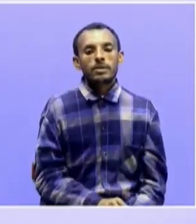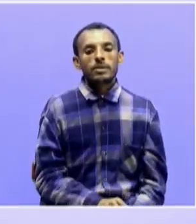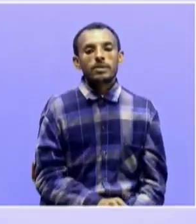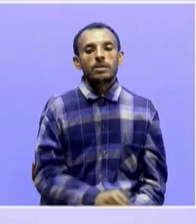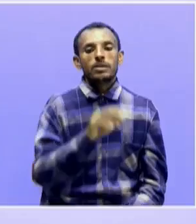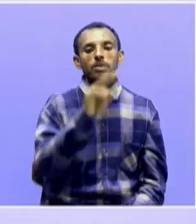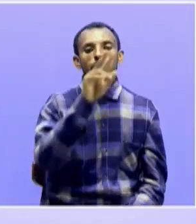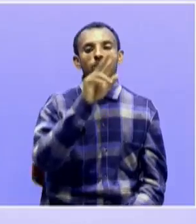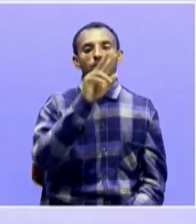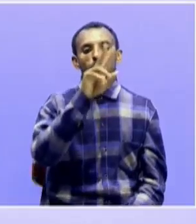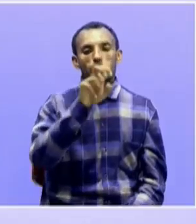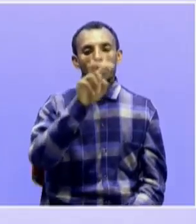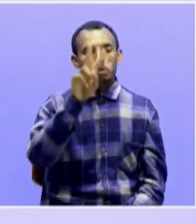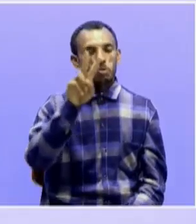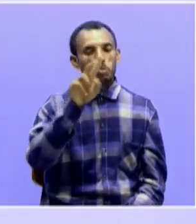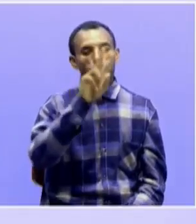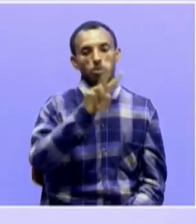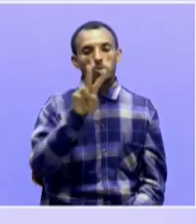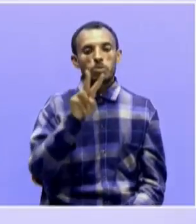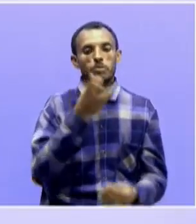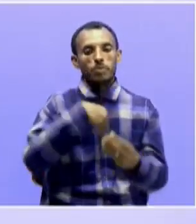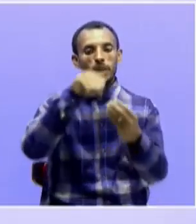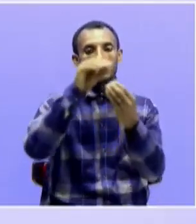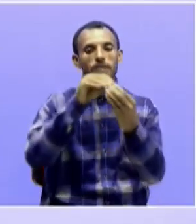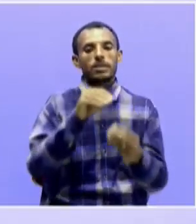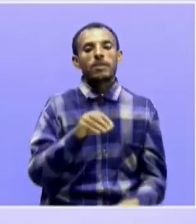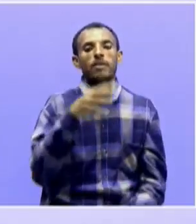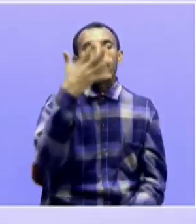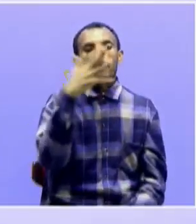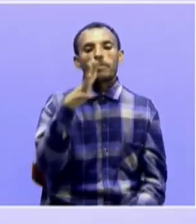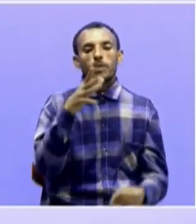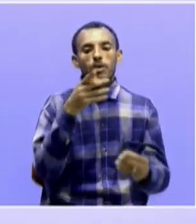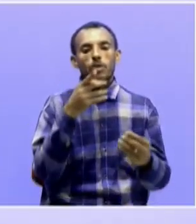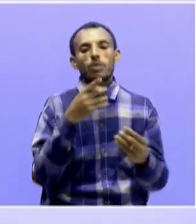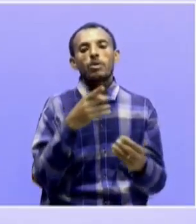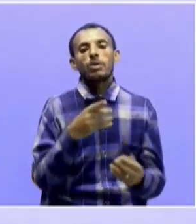22, 22 plus 15, you have